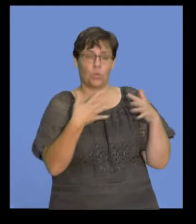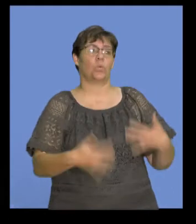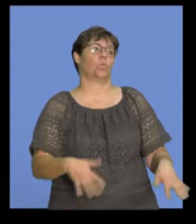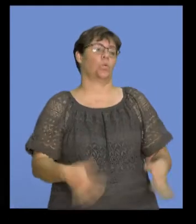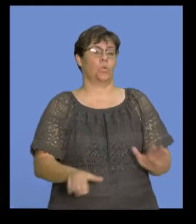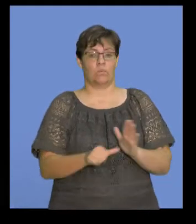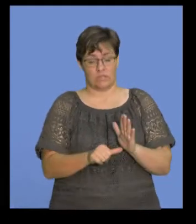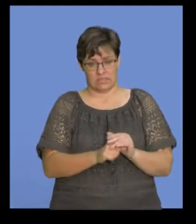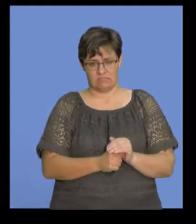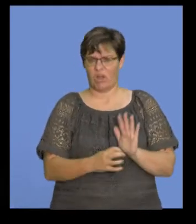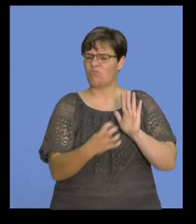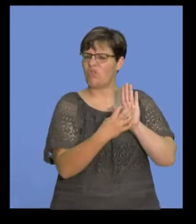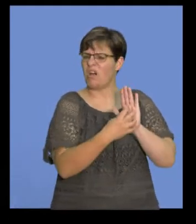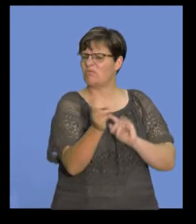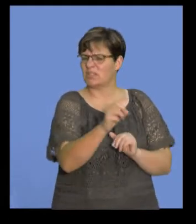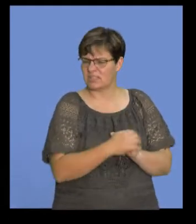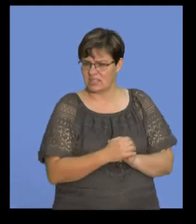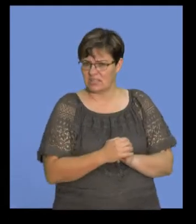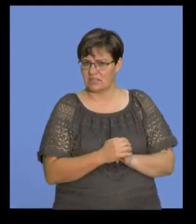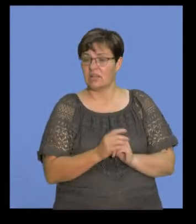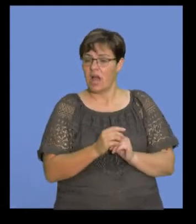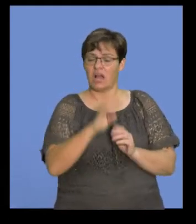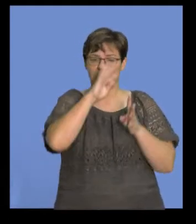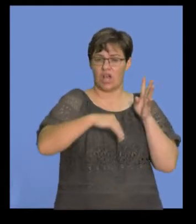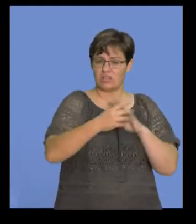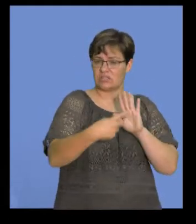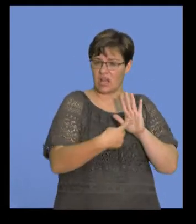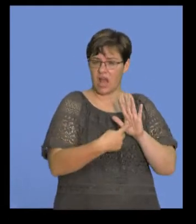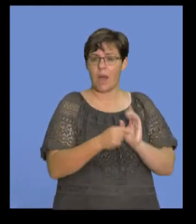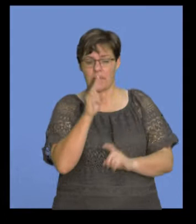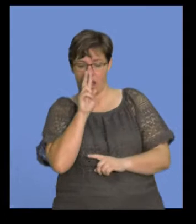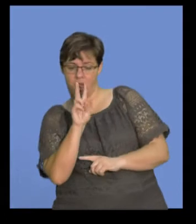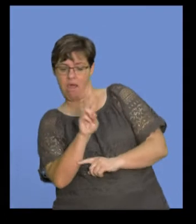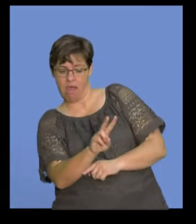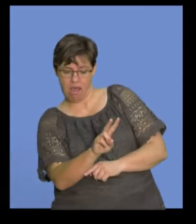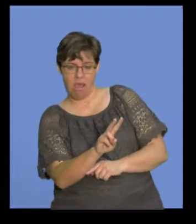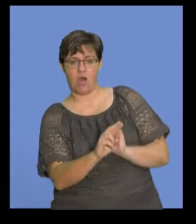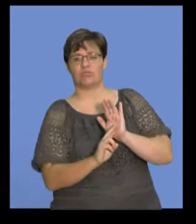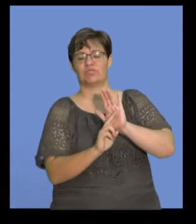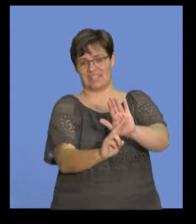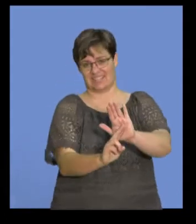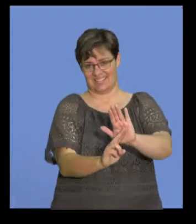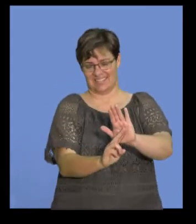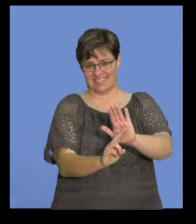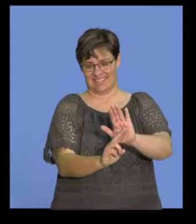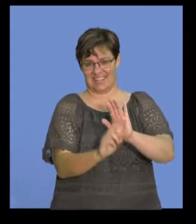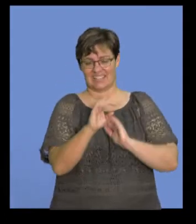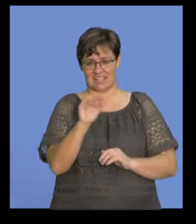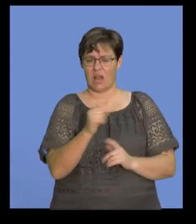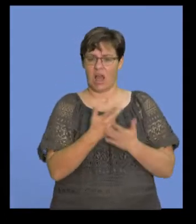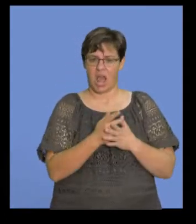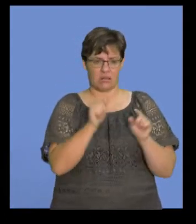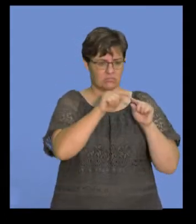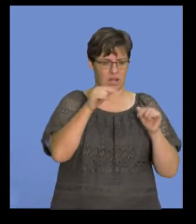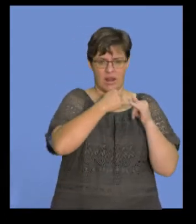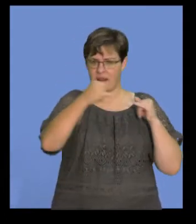very important. Let's look at what graphs are. Graphs and charts are visual representations of data in